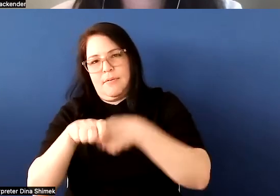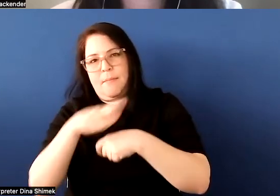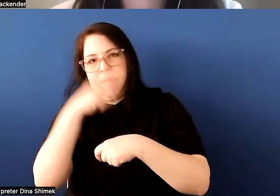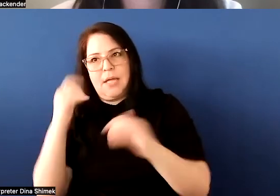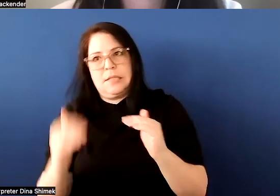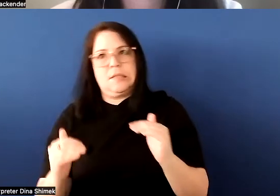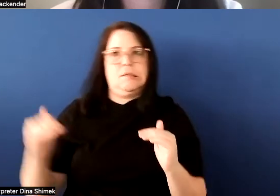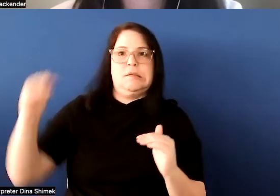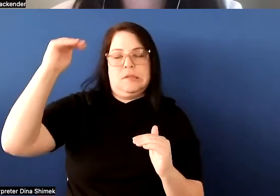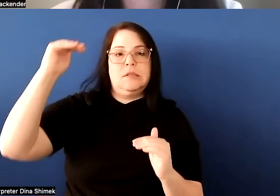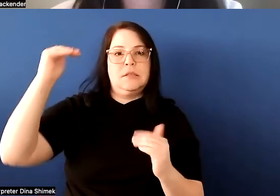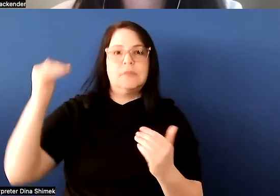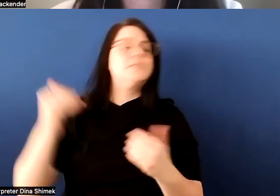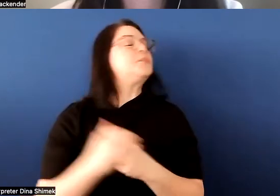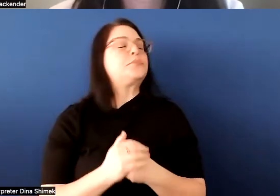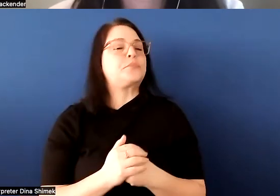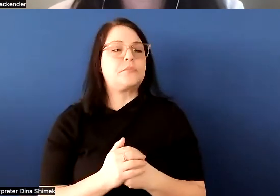capacity over a rep payee.